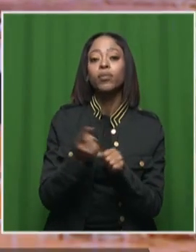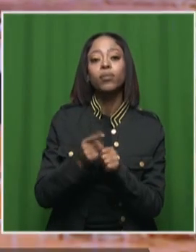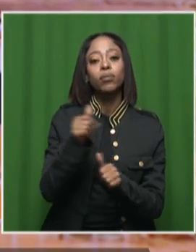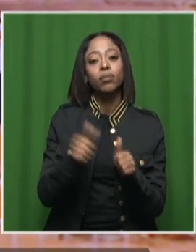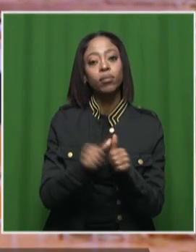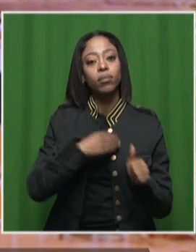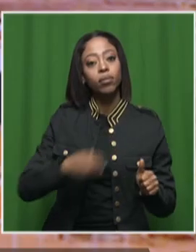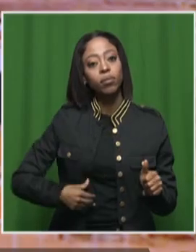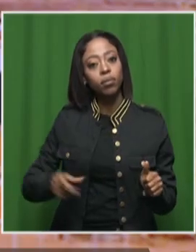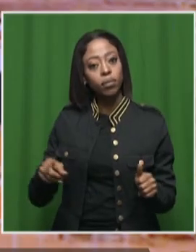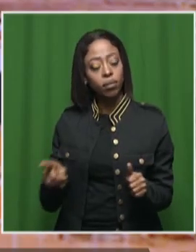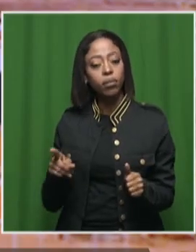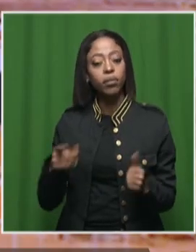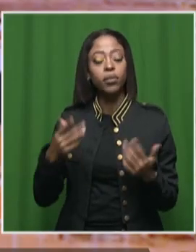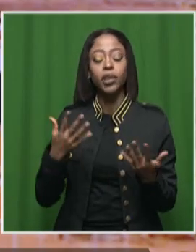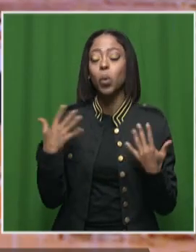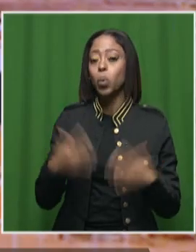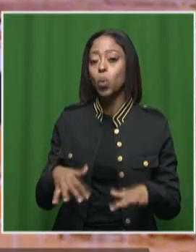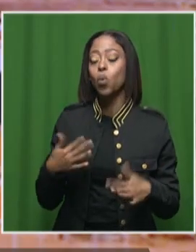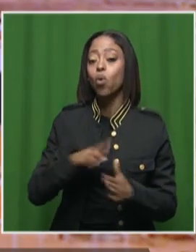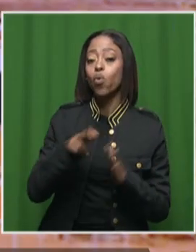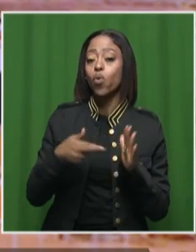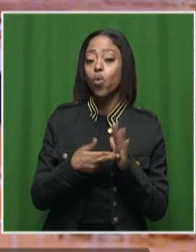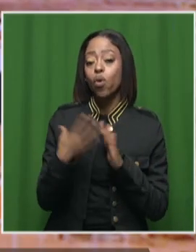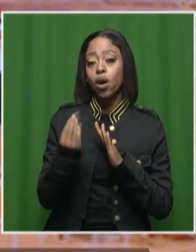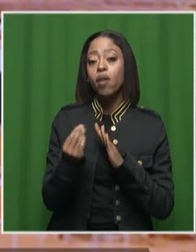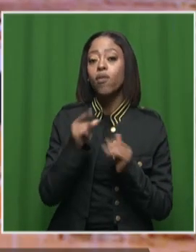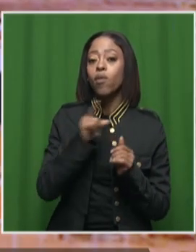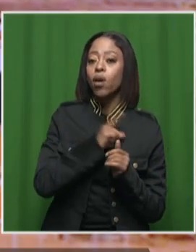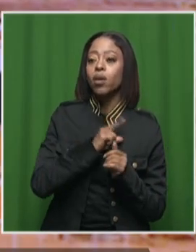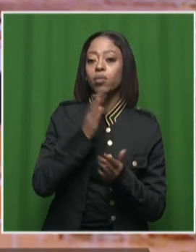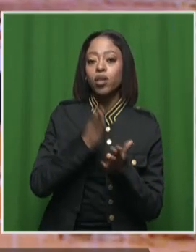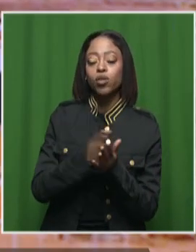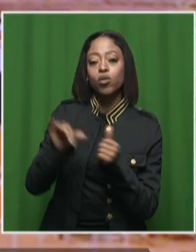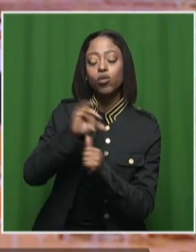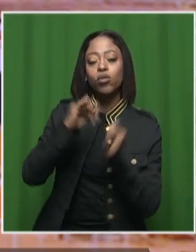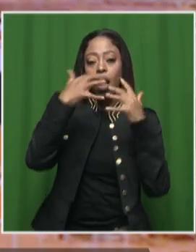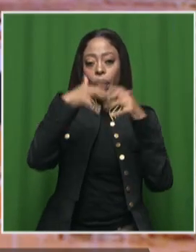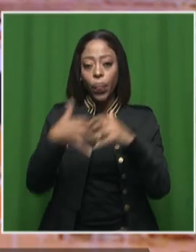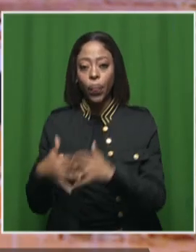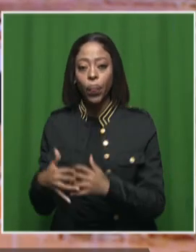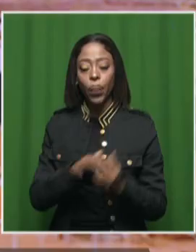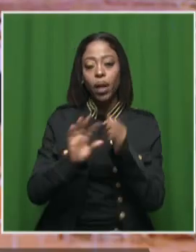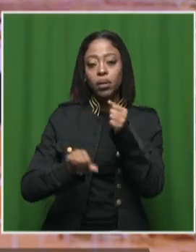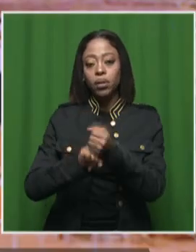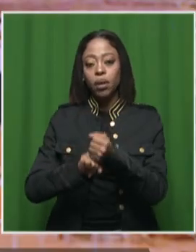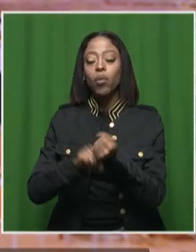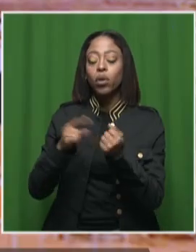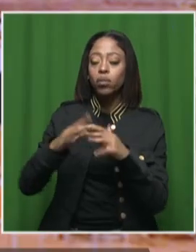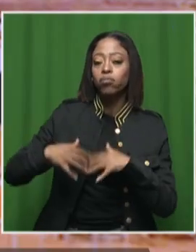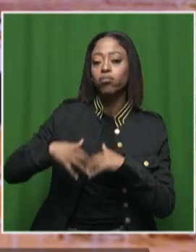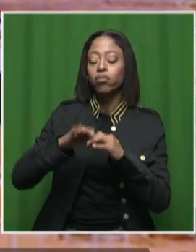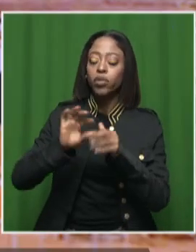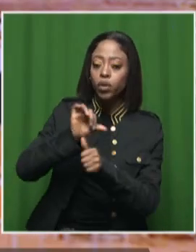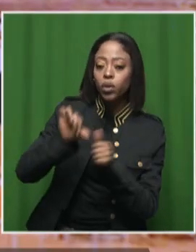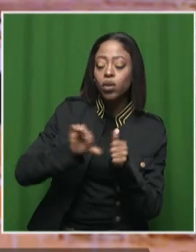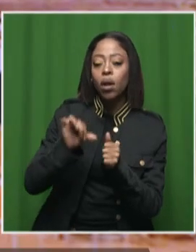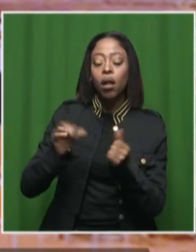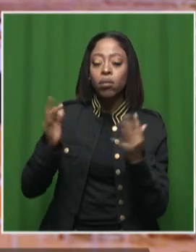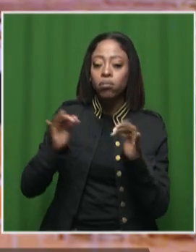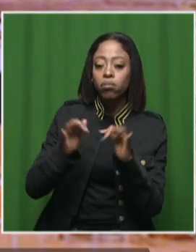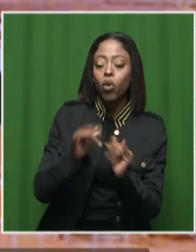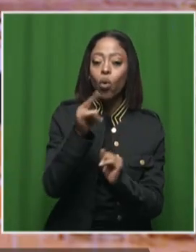has got the immense role, and I do call it an immense role, of social cohesion and supporting these nation-building initiatives to bring people